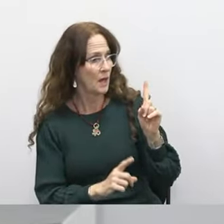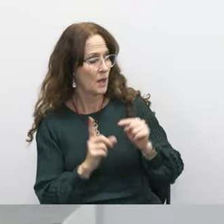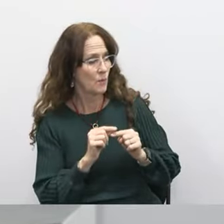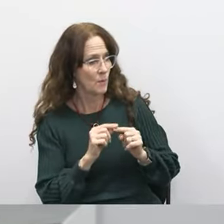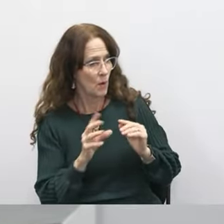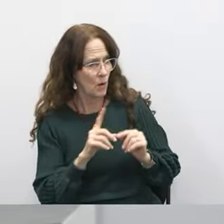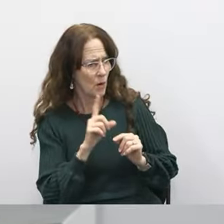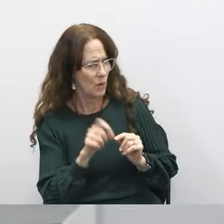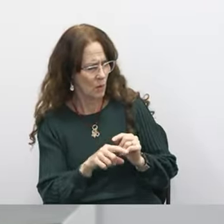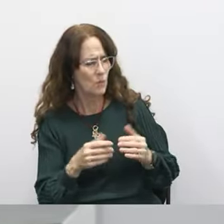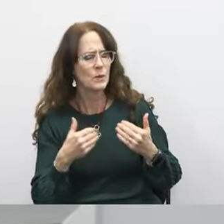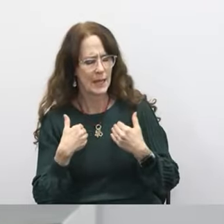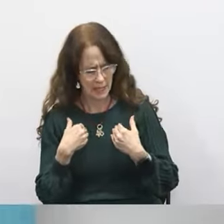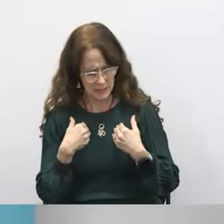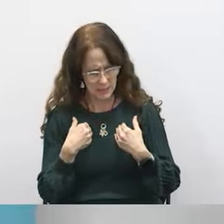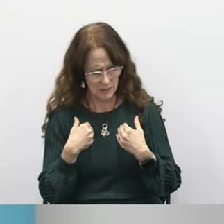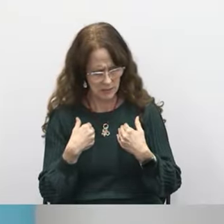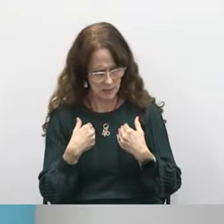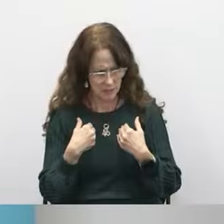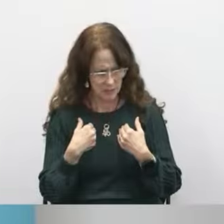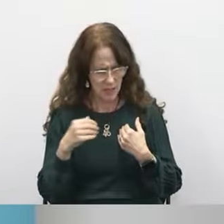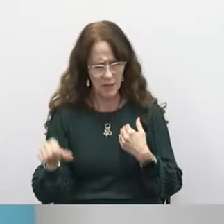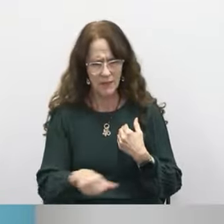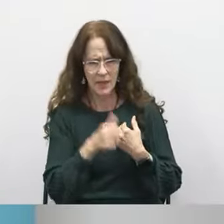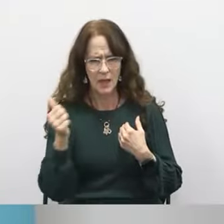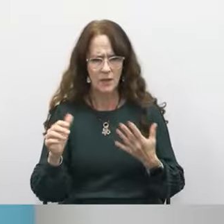question. We did have in the other packet